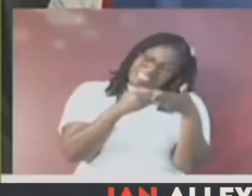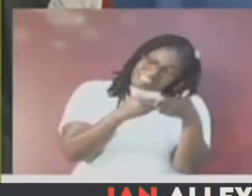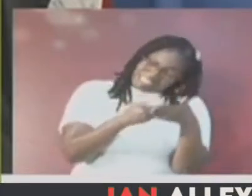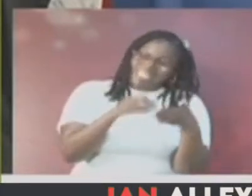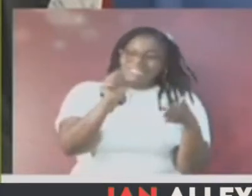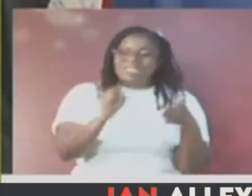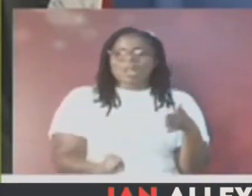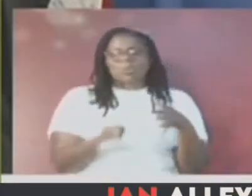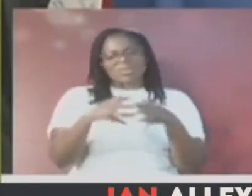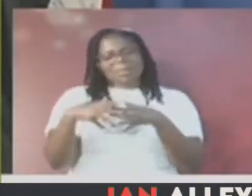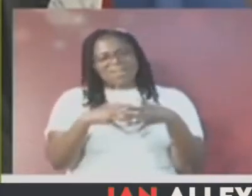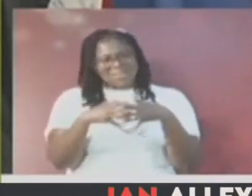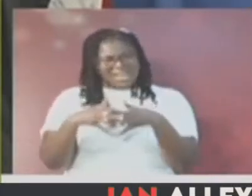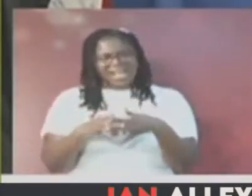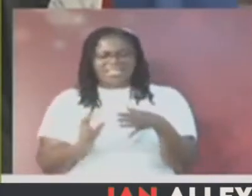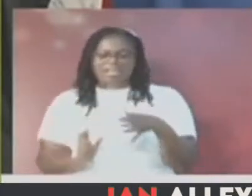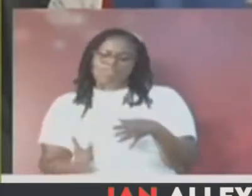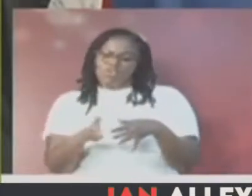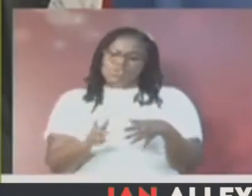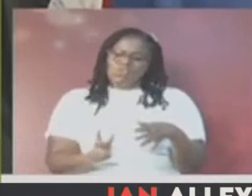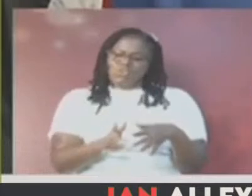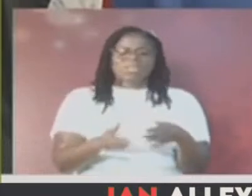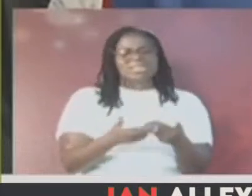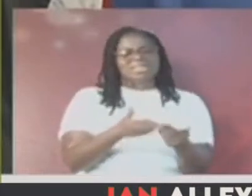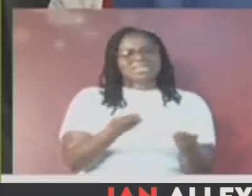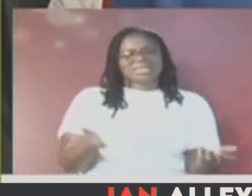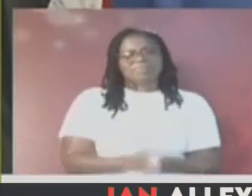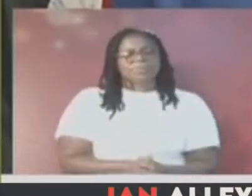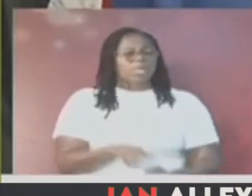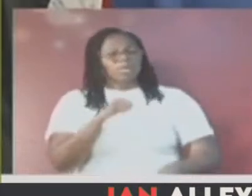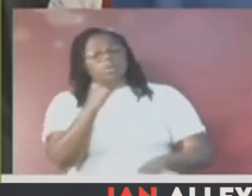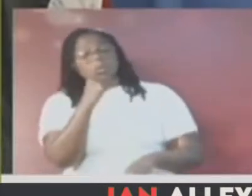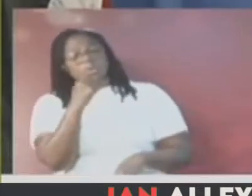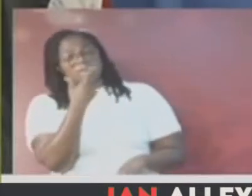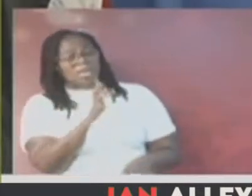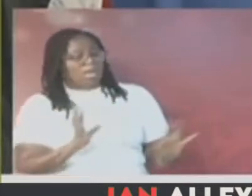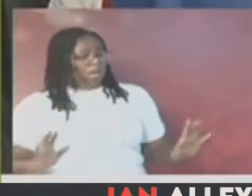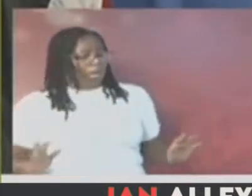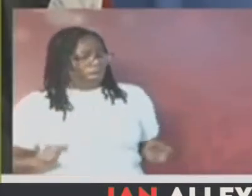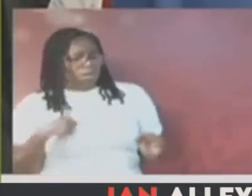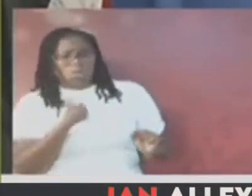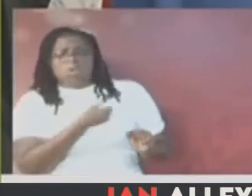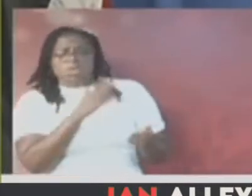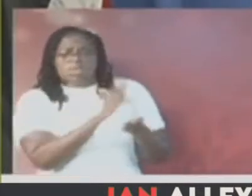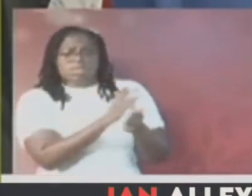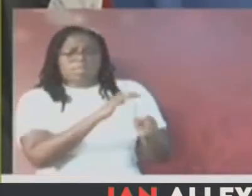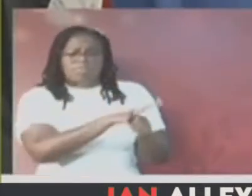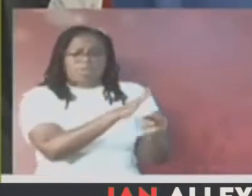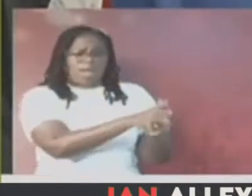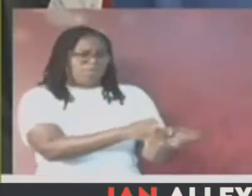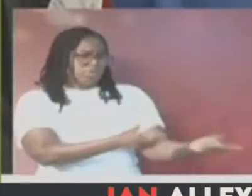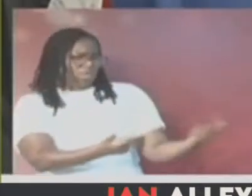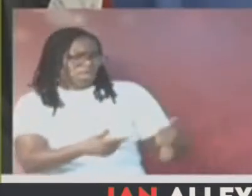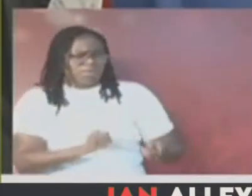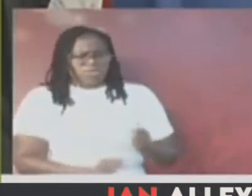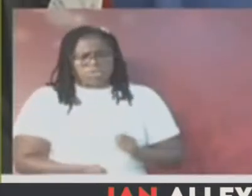you that they would have prevented the virus from coming into the country, fine, that sounds